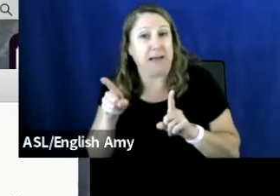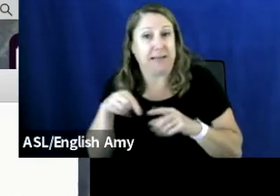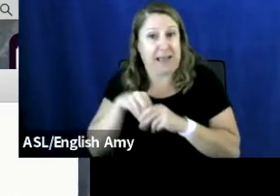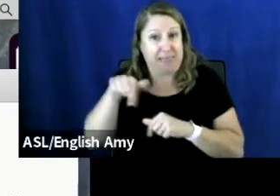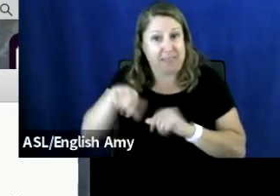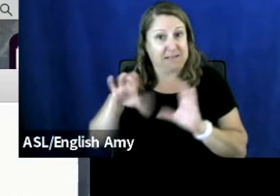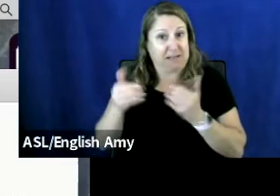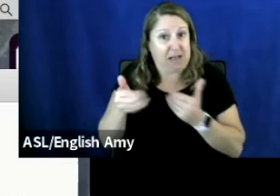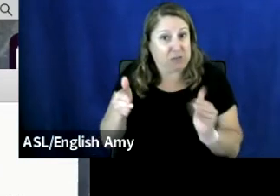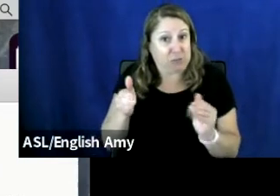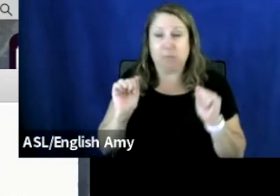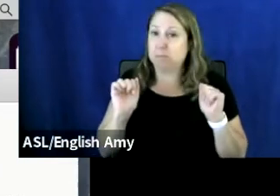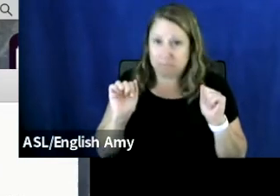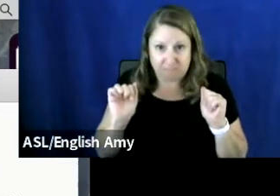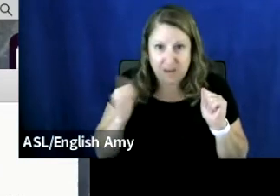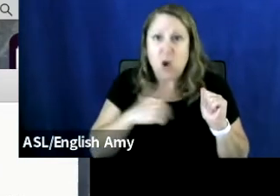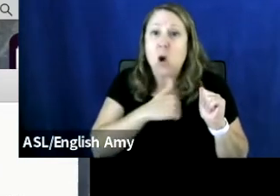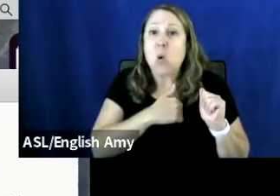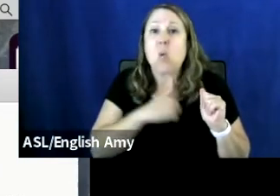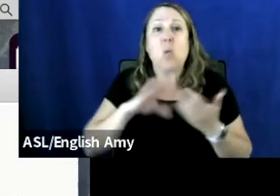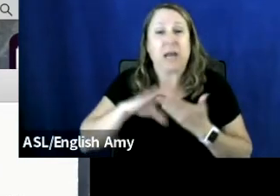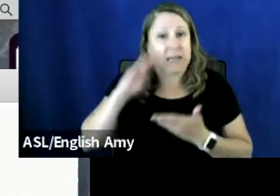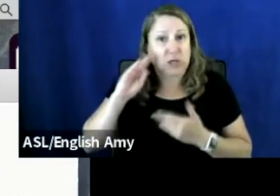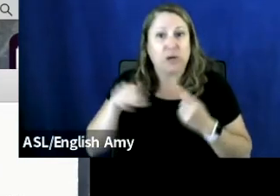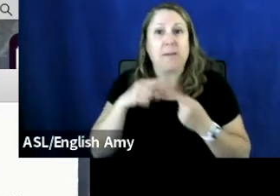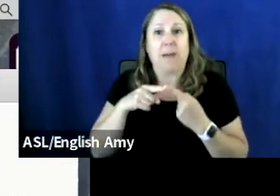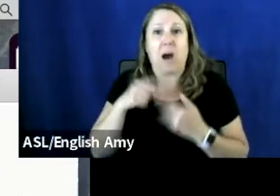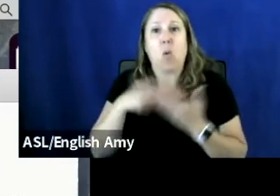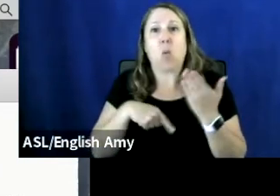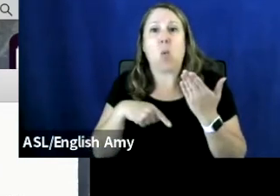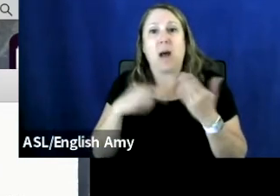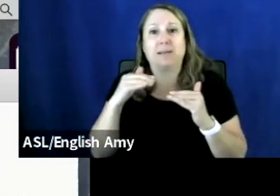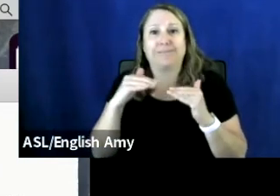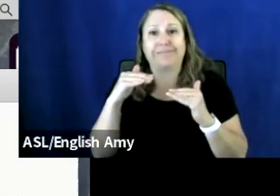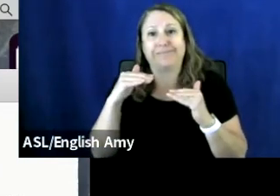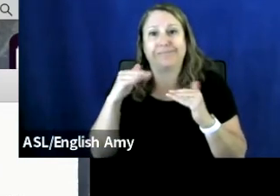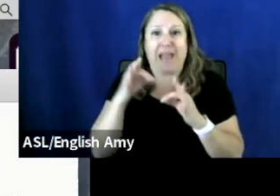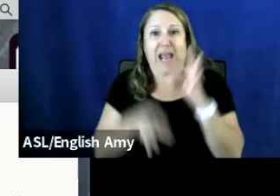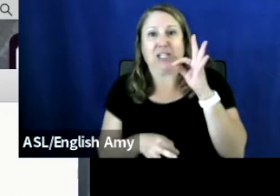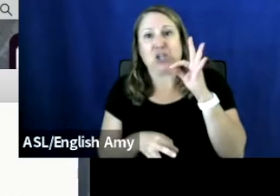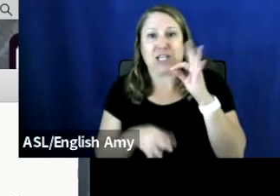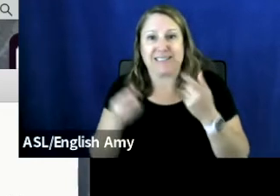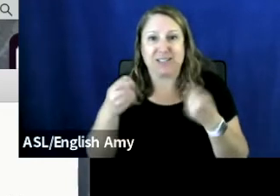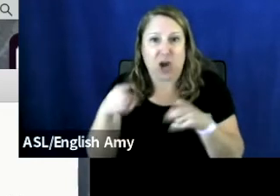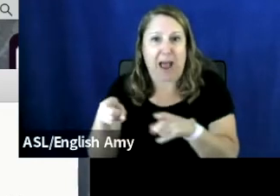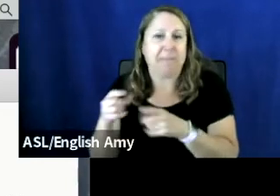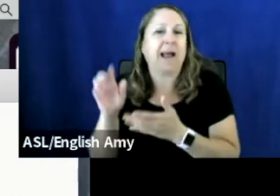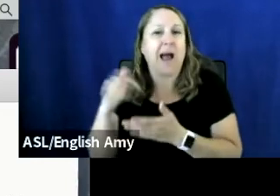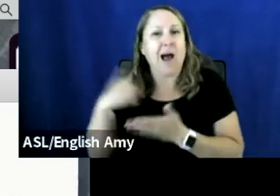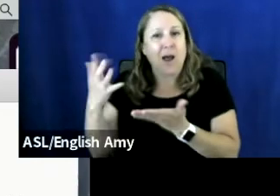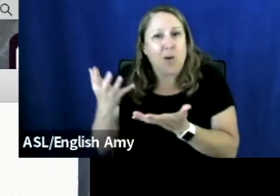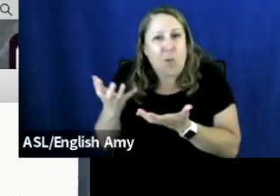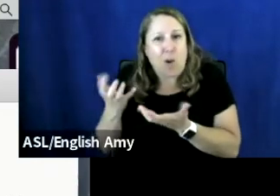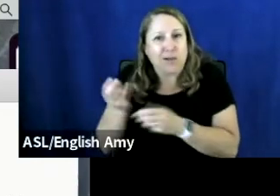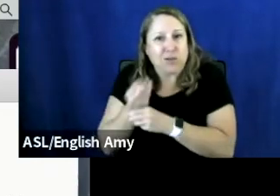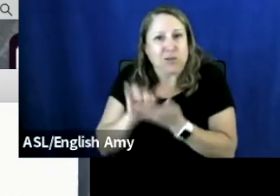classroom, we're gonna like learn about the injustices that are happening. And I think I wanna take that into my teaching. And